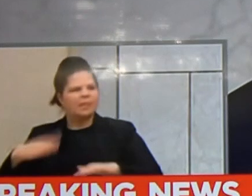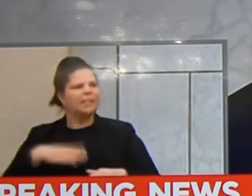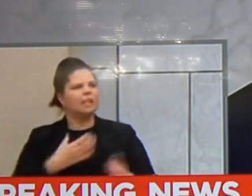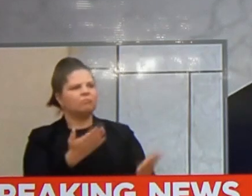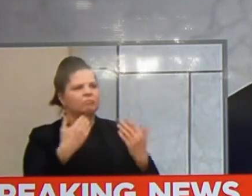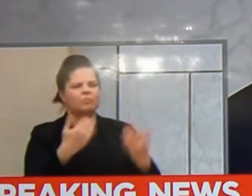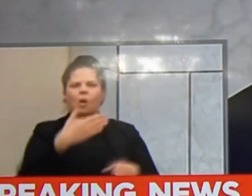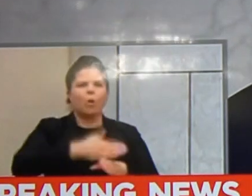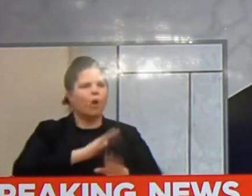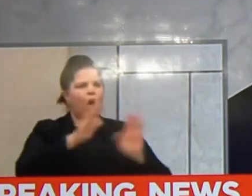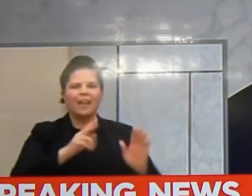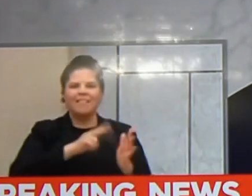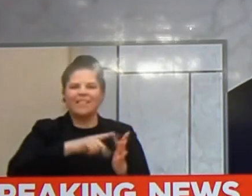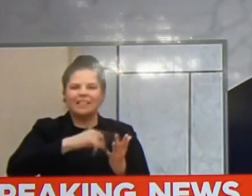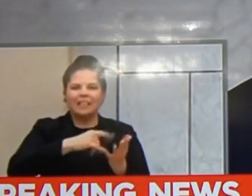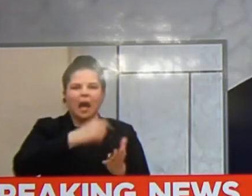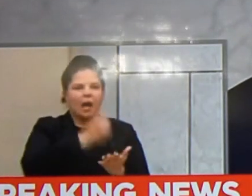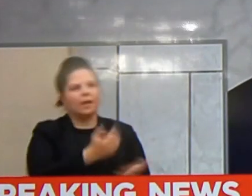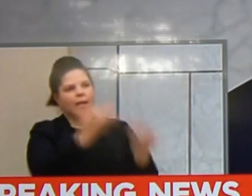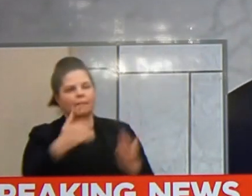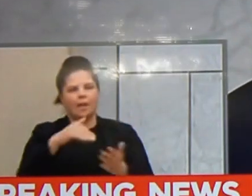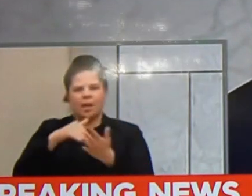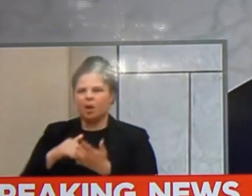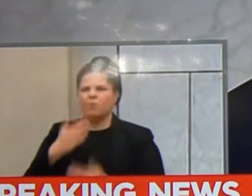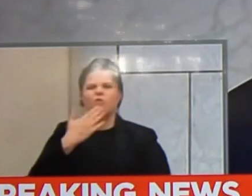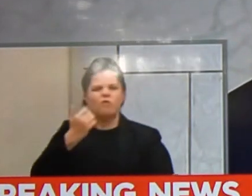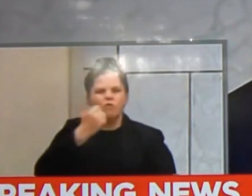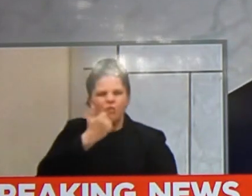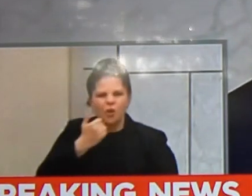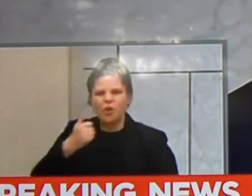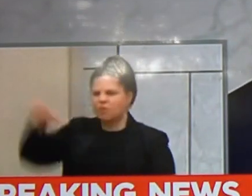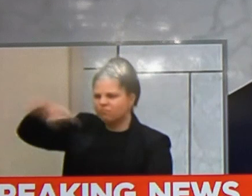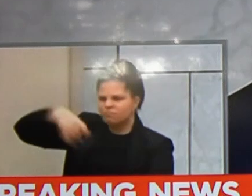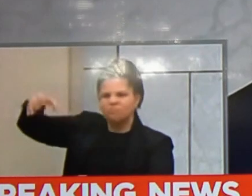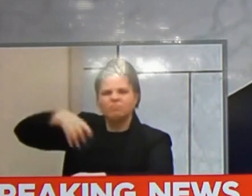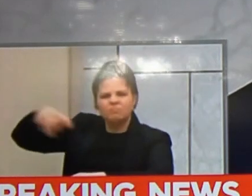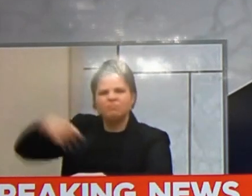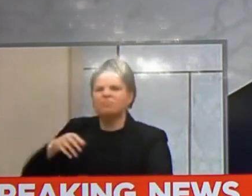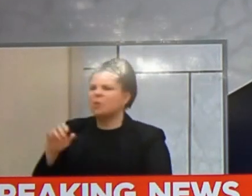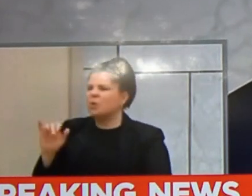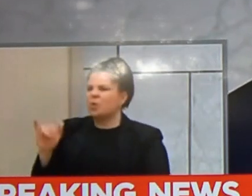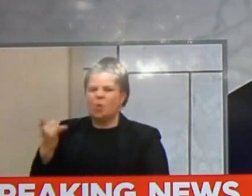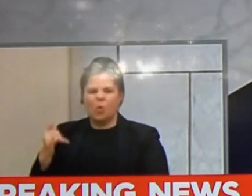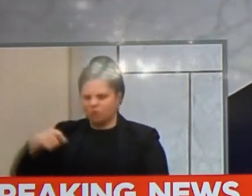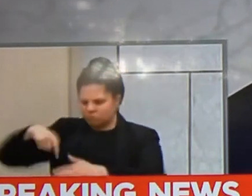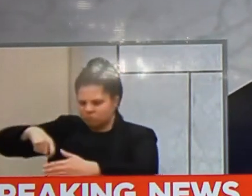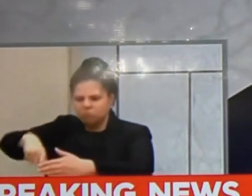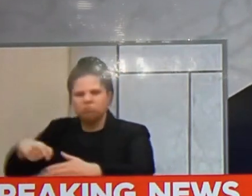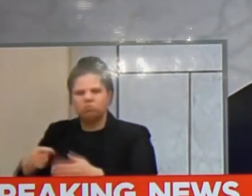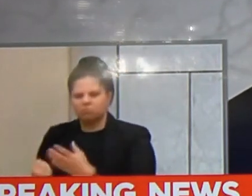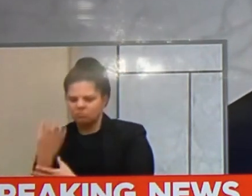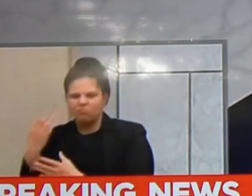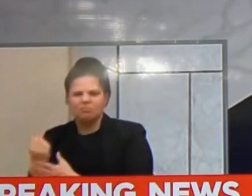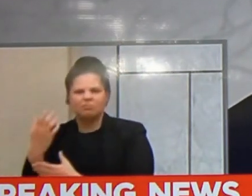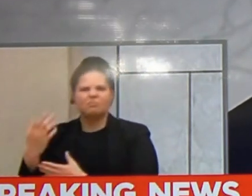harvesting or for fruit picking and so on. And it's important that those businesses and those producers are able to continue to conduct their business.